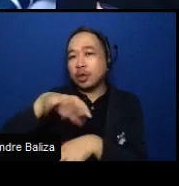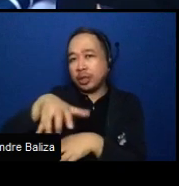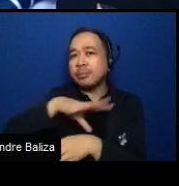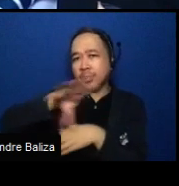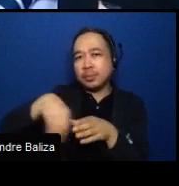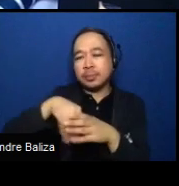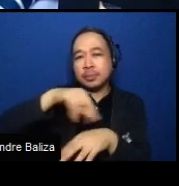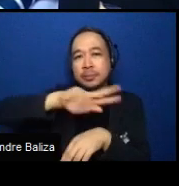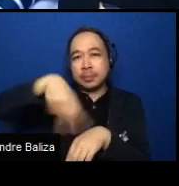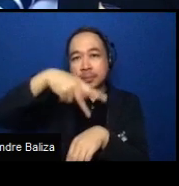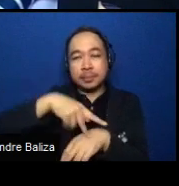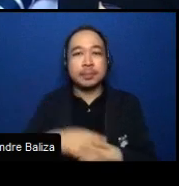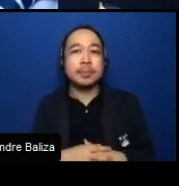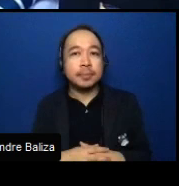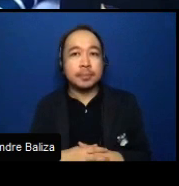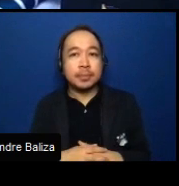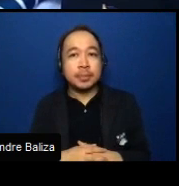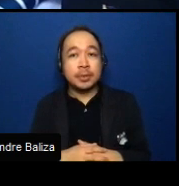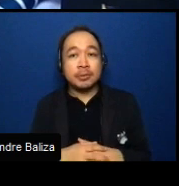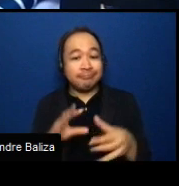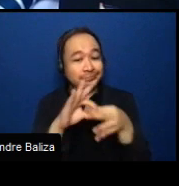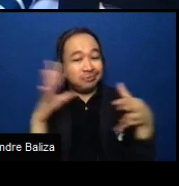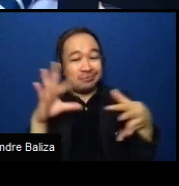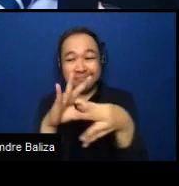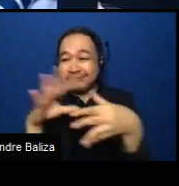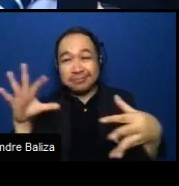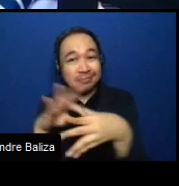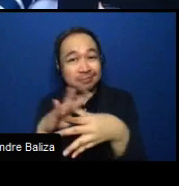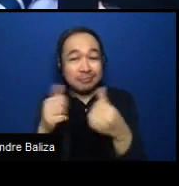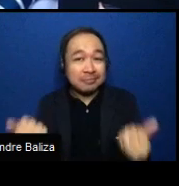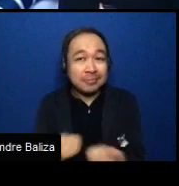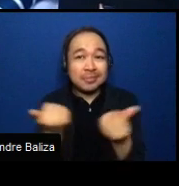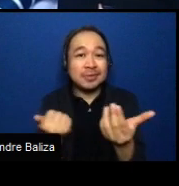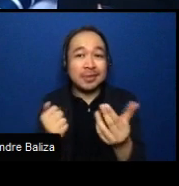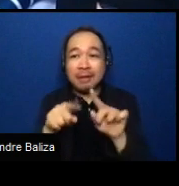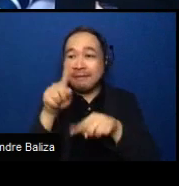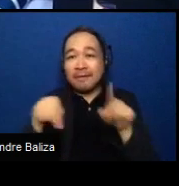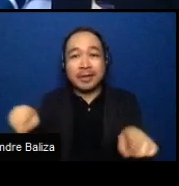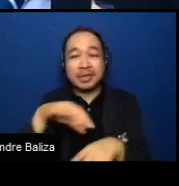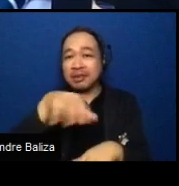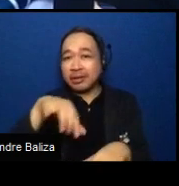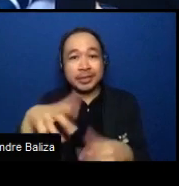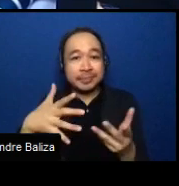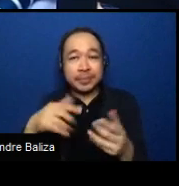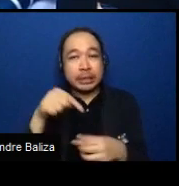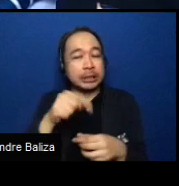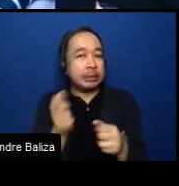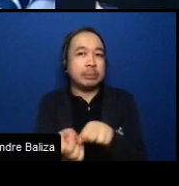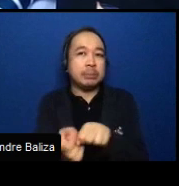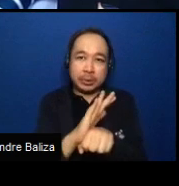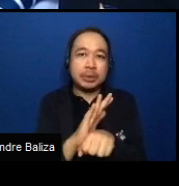Philippines. Without united and coordinated actions among various countries, this pandemic